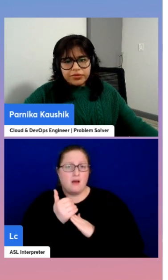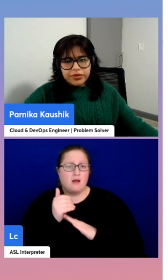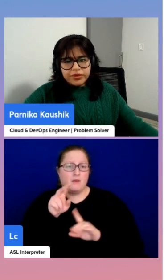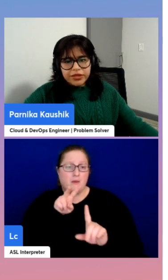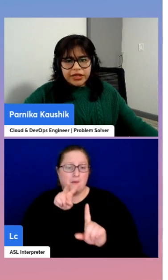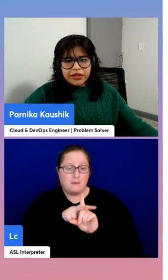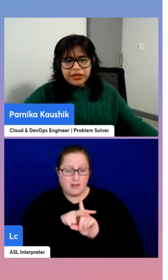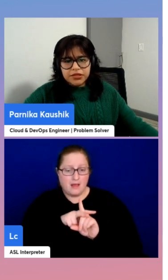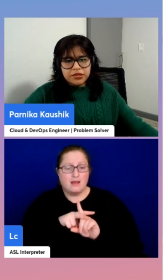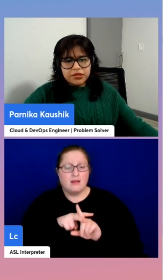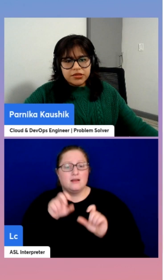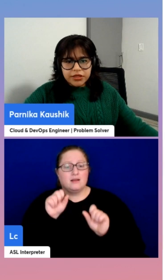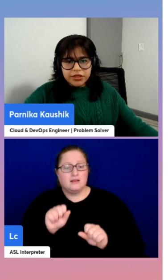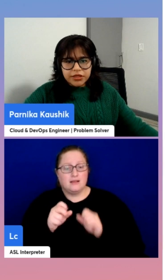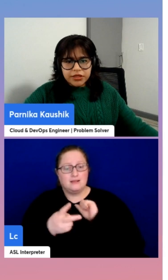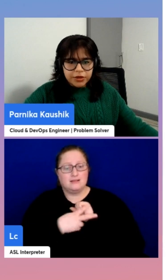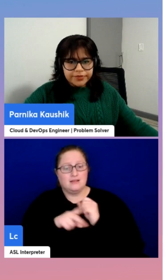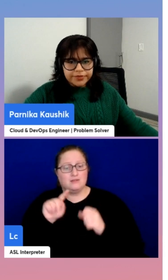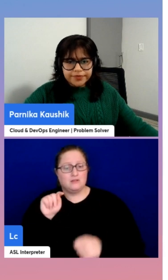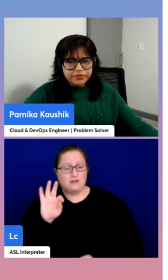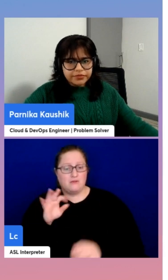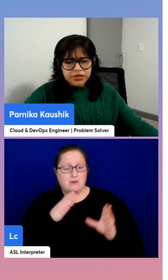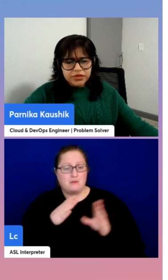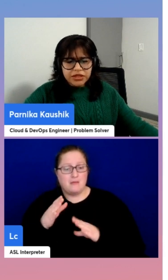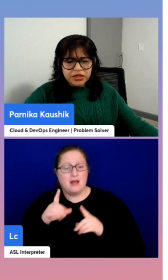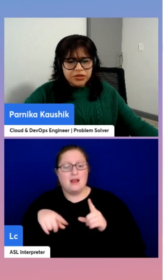plan as TF plan, and then pass it to the next step as well.